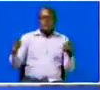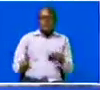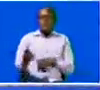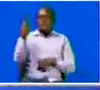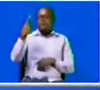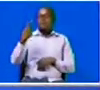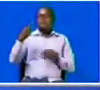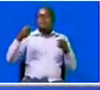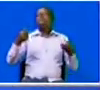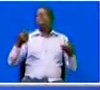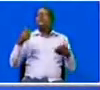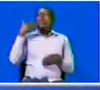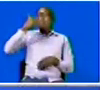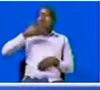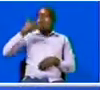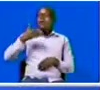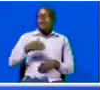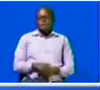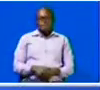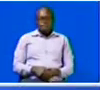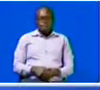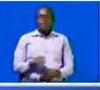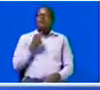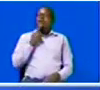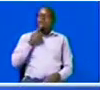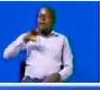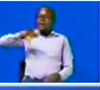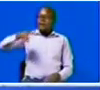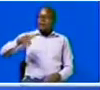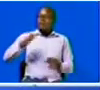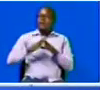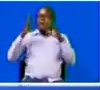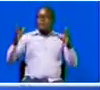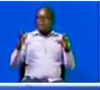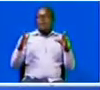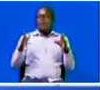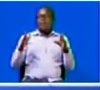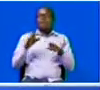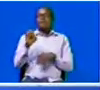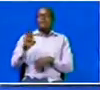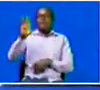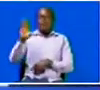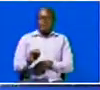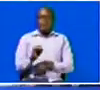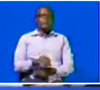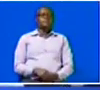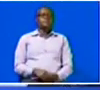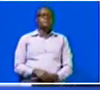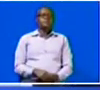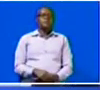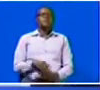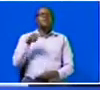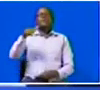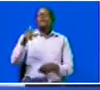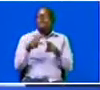first consignment of crude oil at the Ngamia 8 well, marking a major milestone for East Africa. This